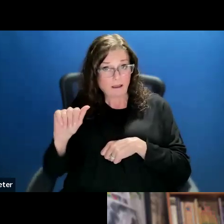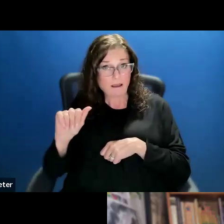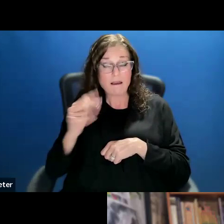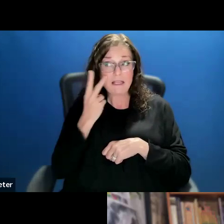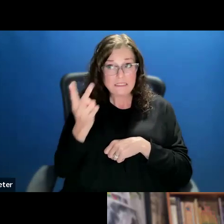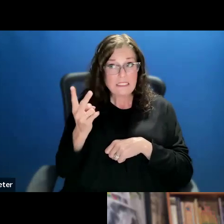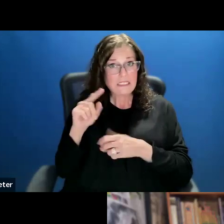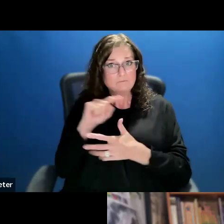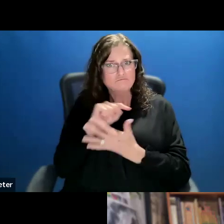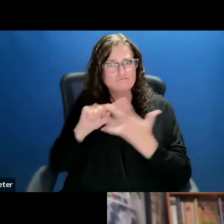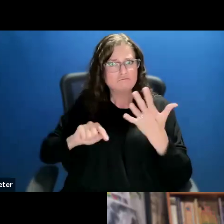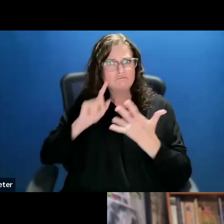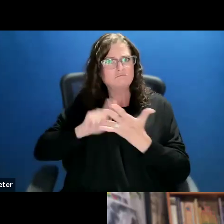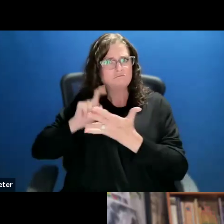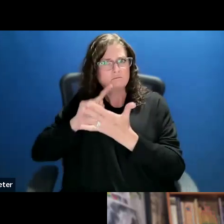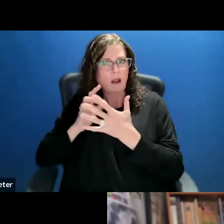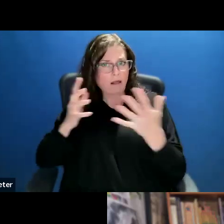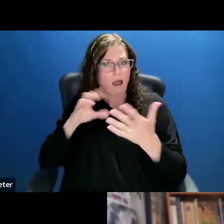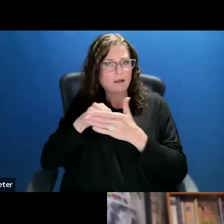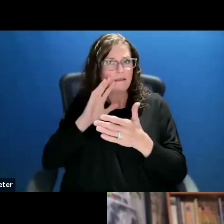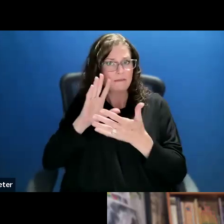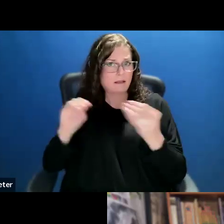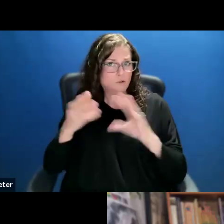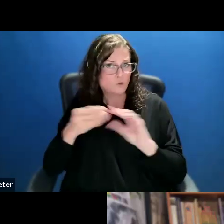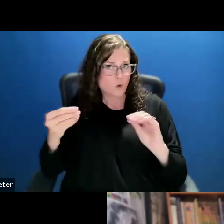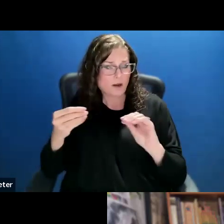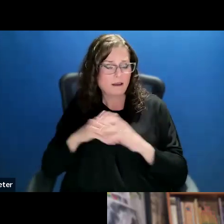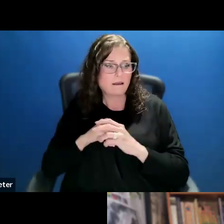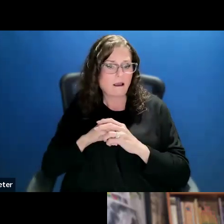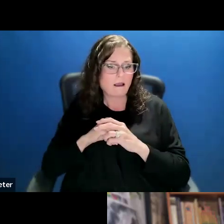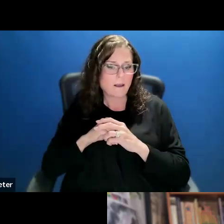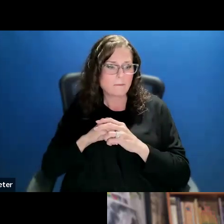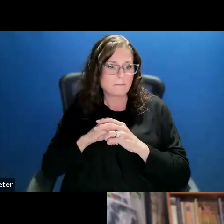seeing those things very much in the story.